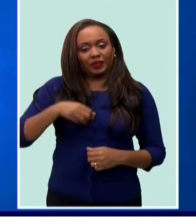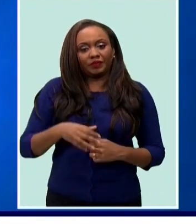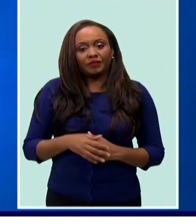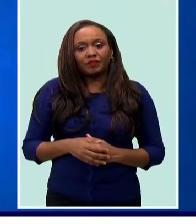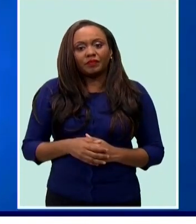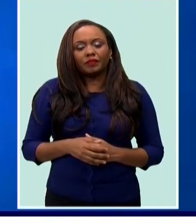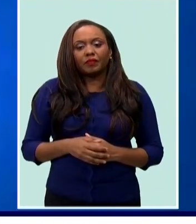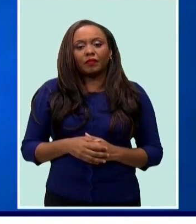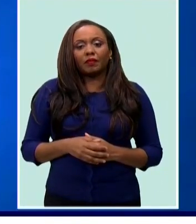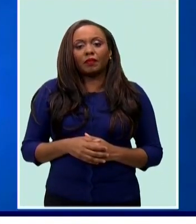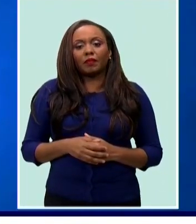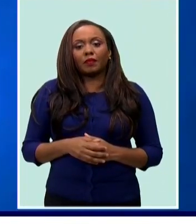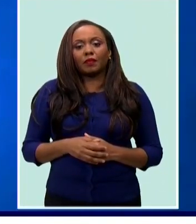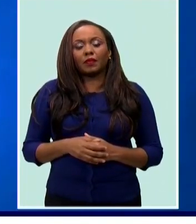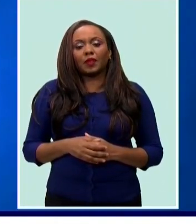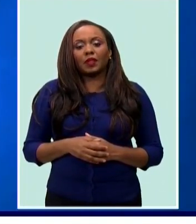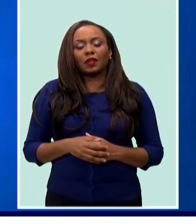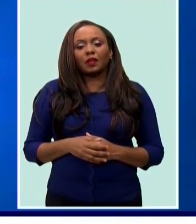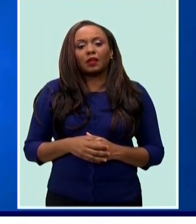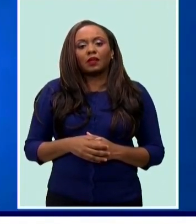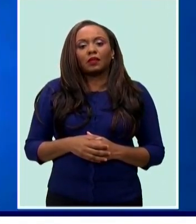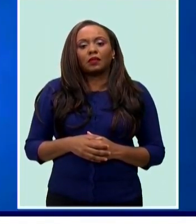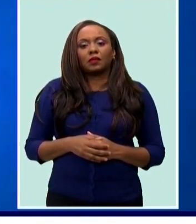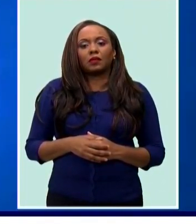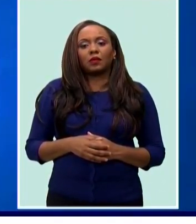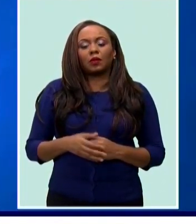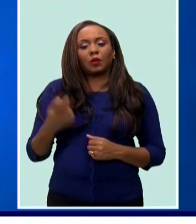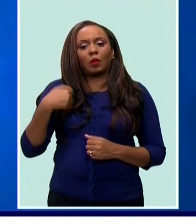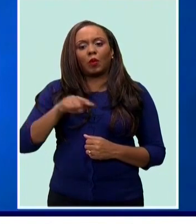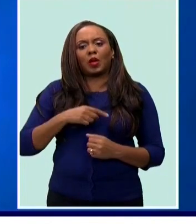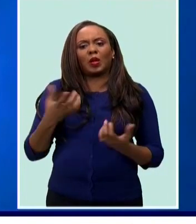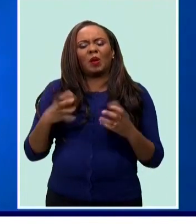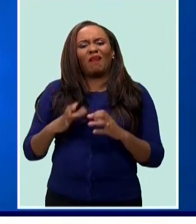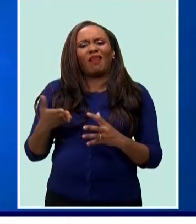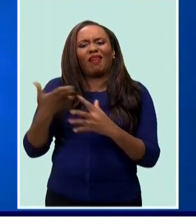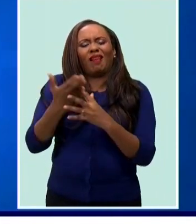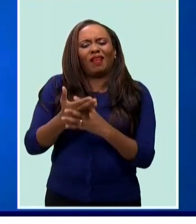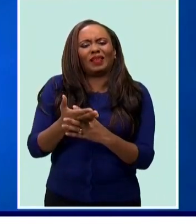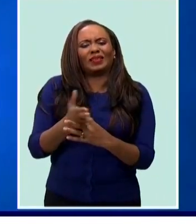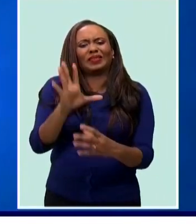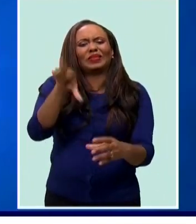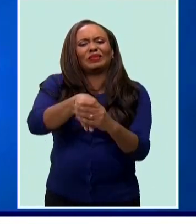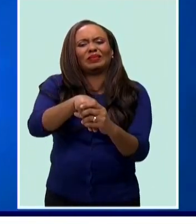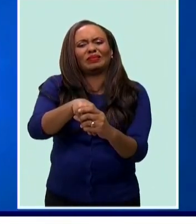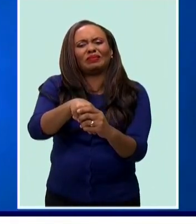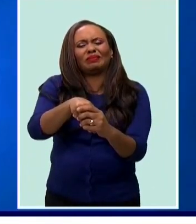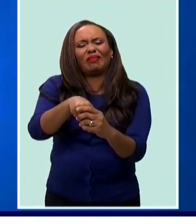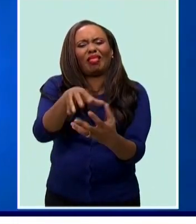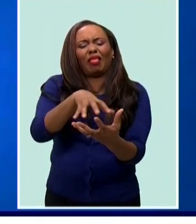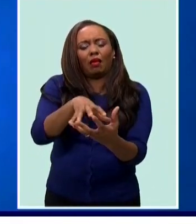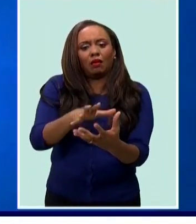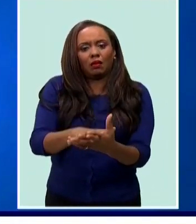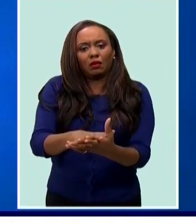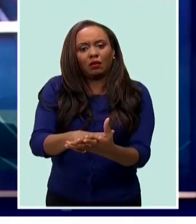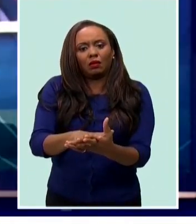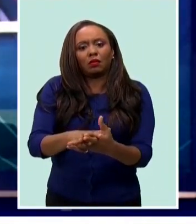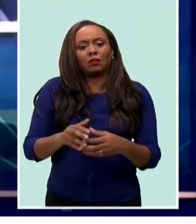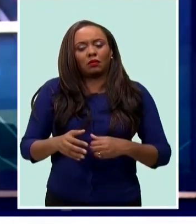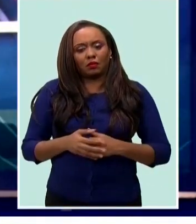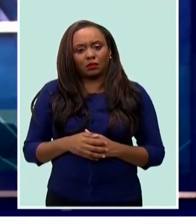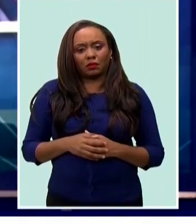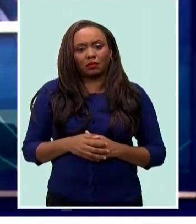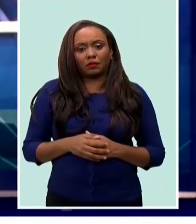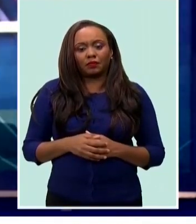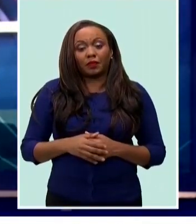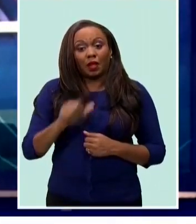And that principle of non-interference also applies as we confront a persistent threat to our efforts at development.